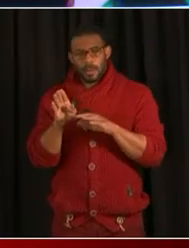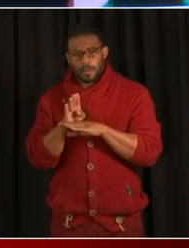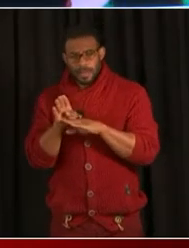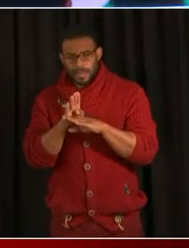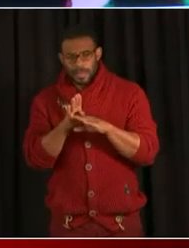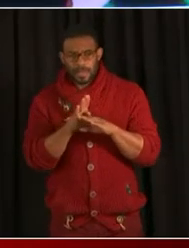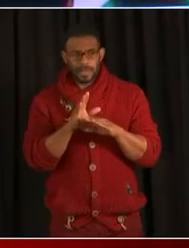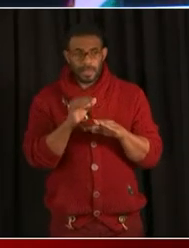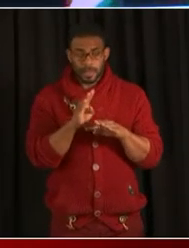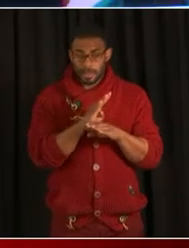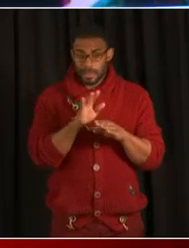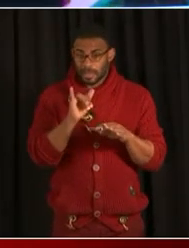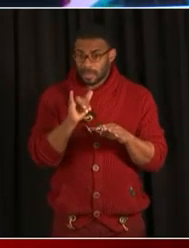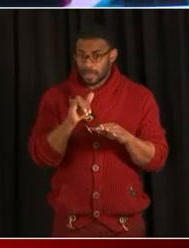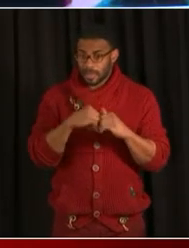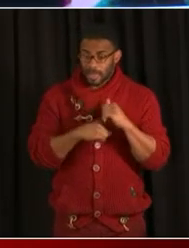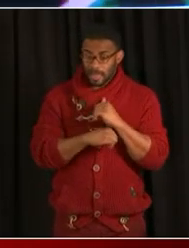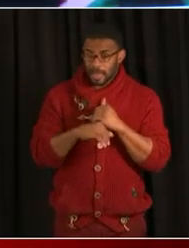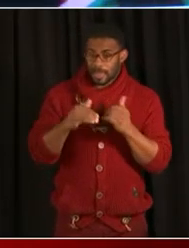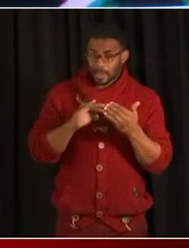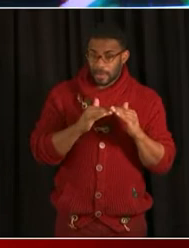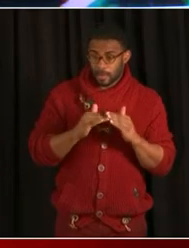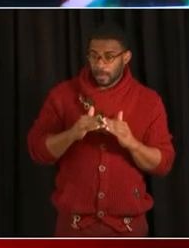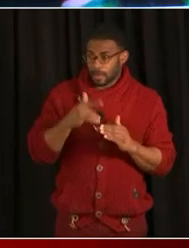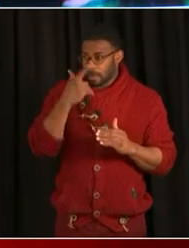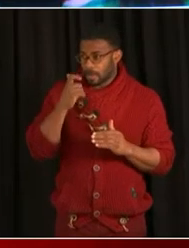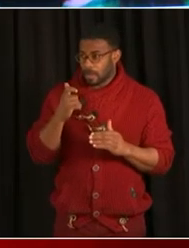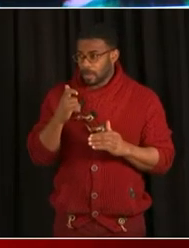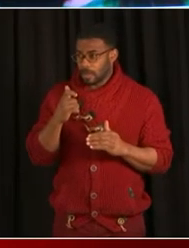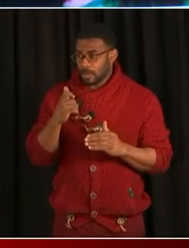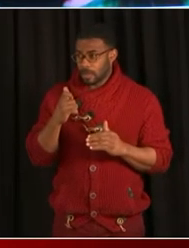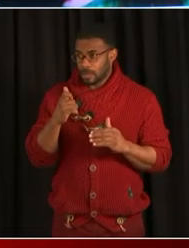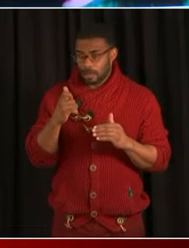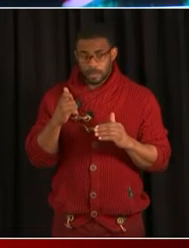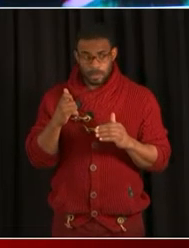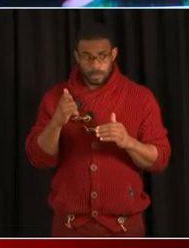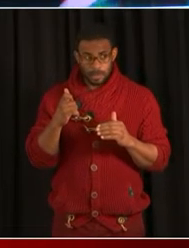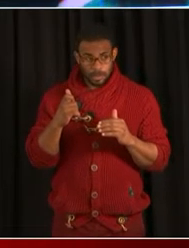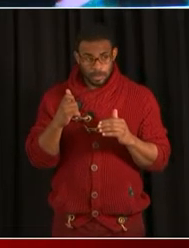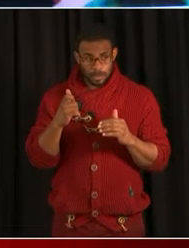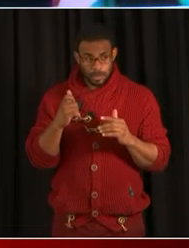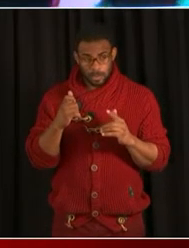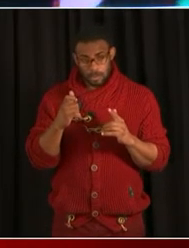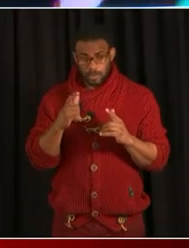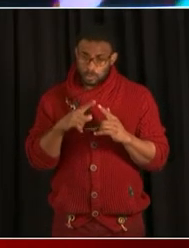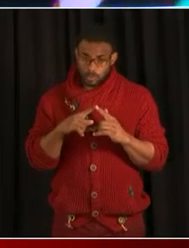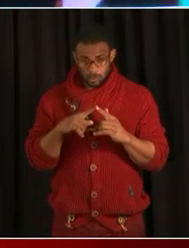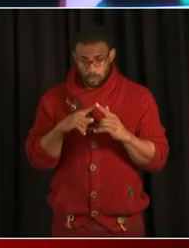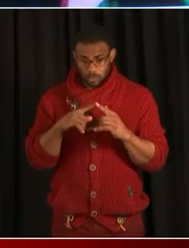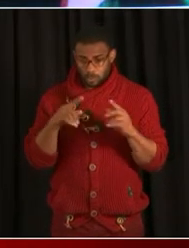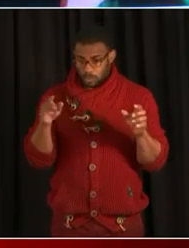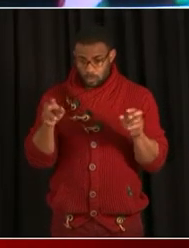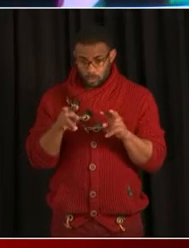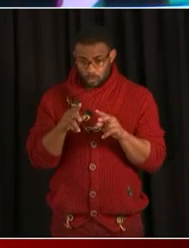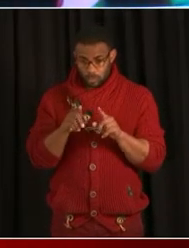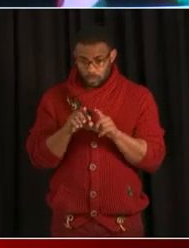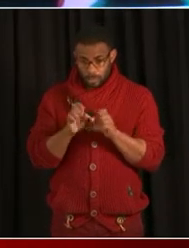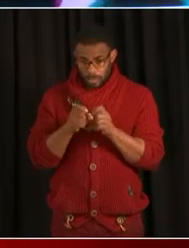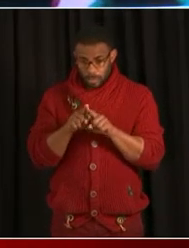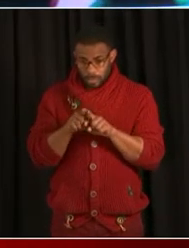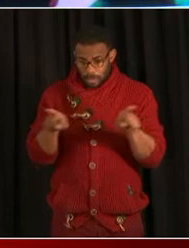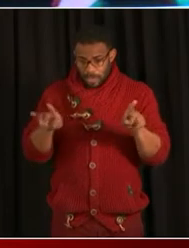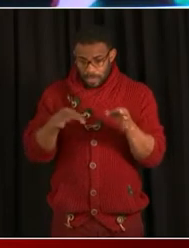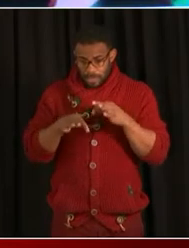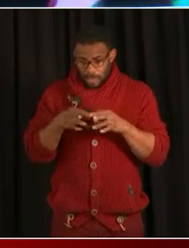small businesses and businesses that anchor neighborhoods, because to uncouple the two would be